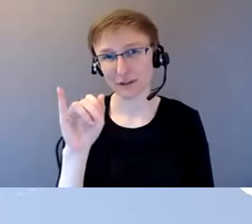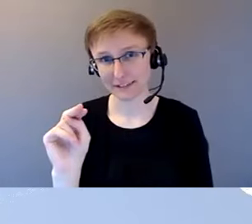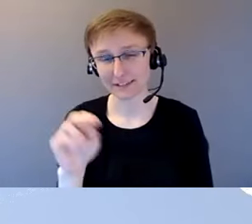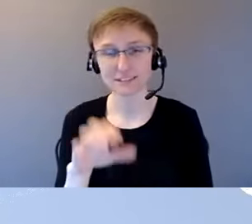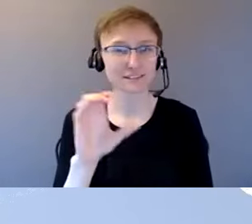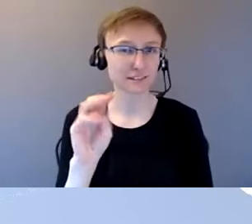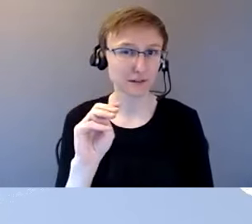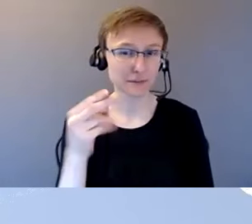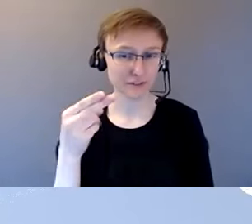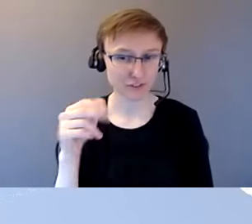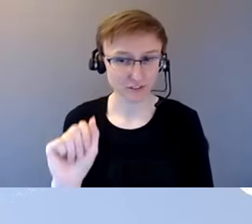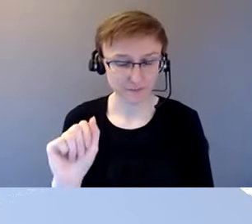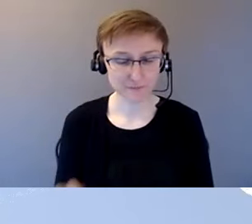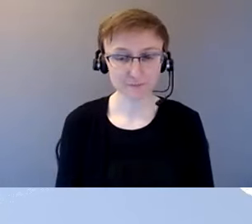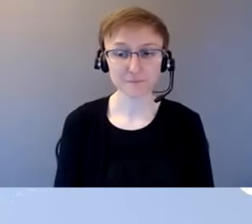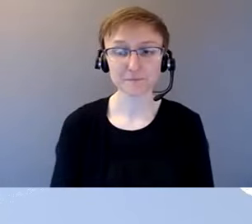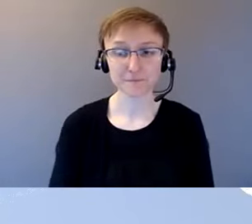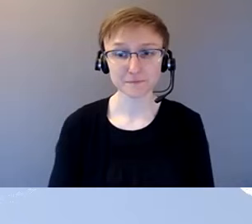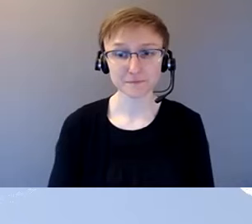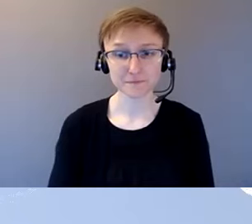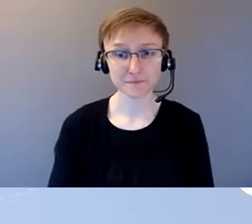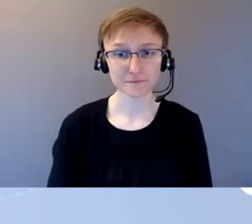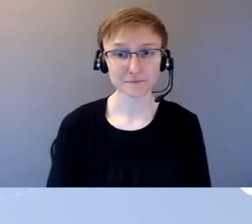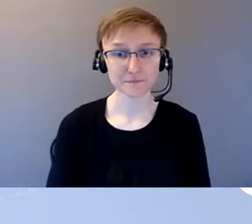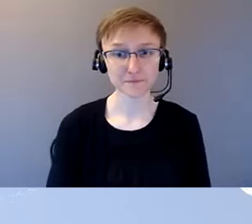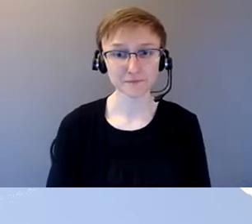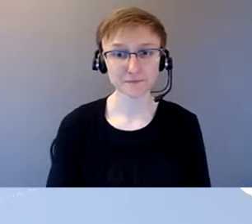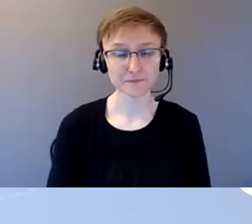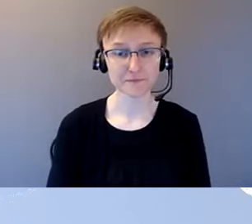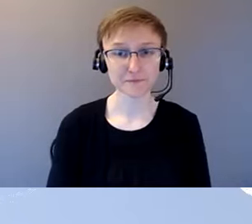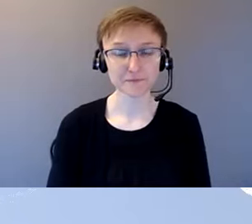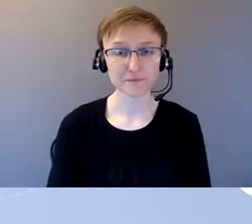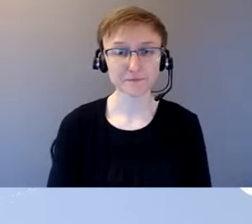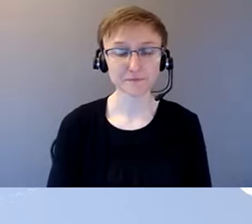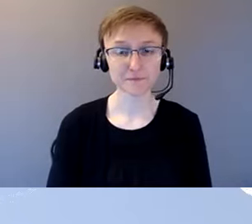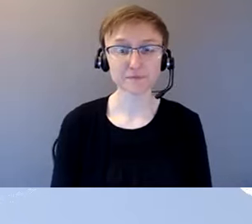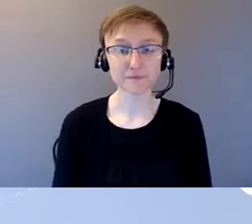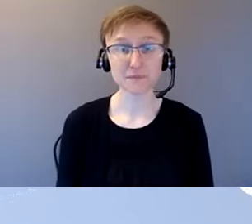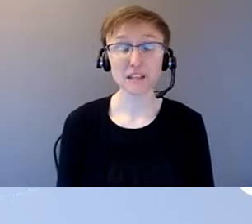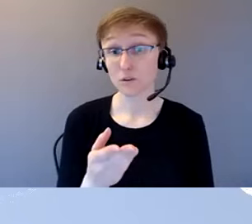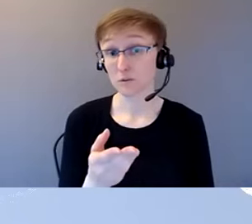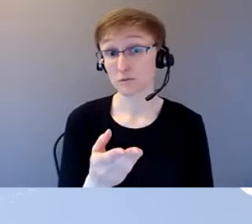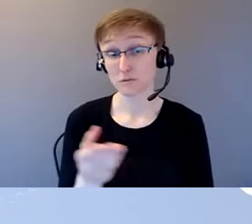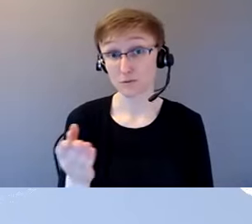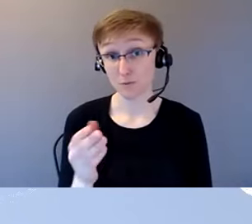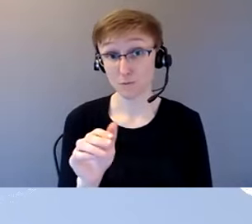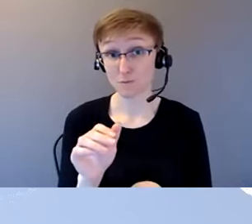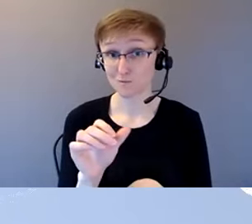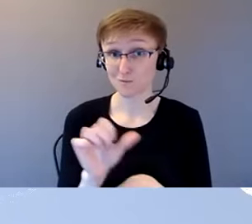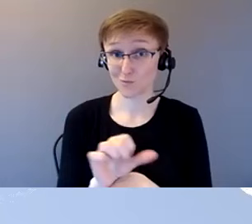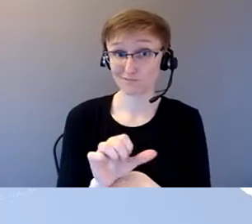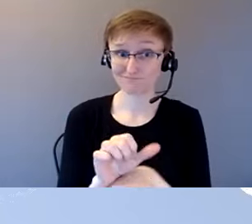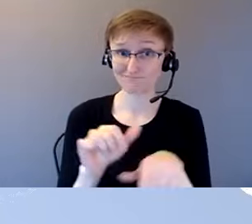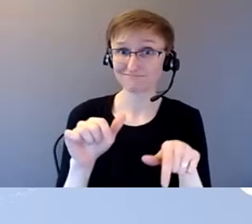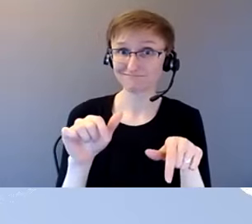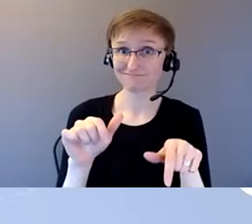Also, as I'm sure everybody who's participating or who works in the geriatrics area, we do a